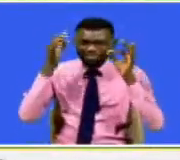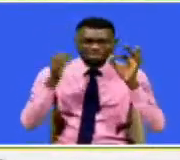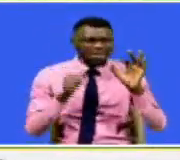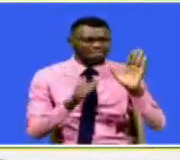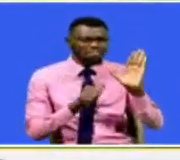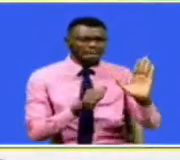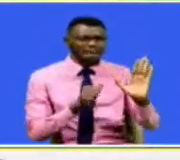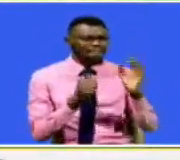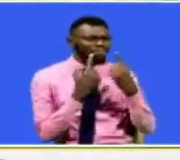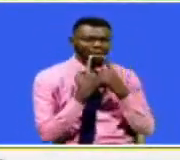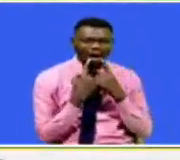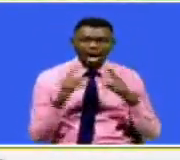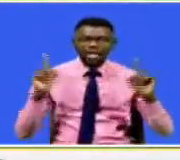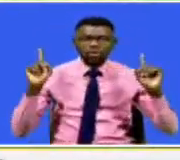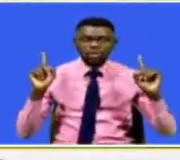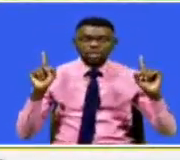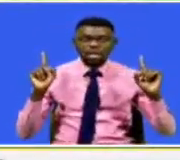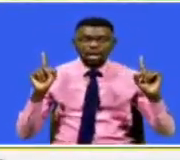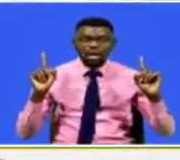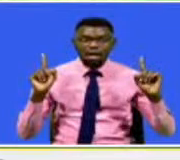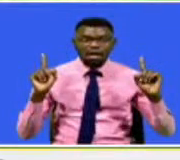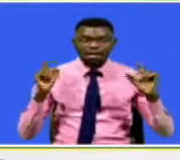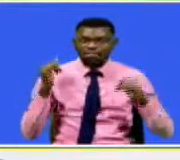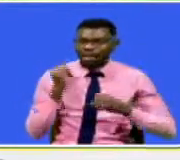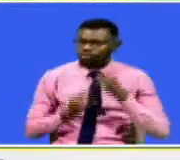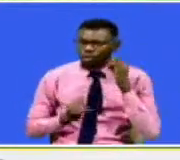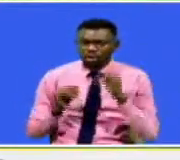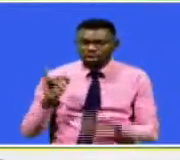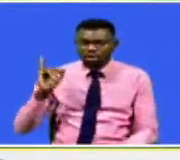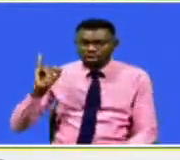and proclaim them as the rulings of the IEBC.